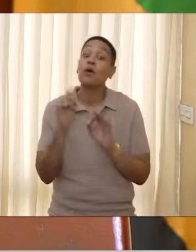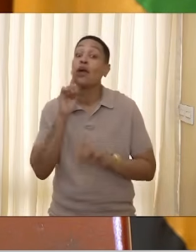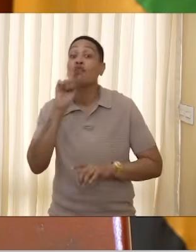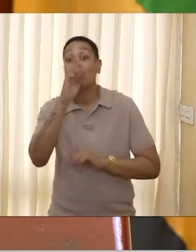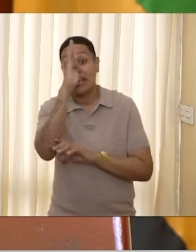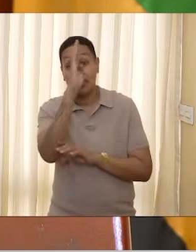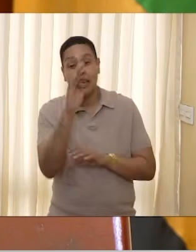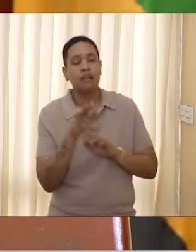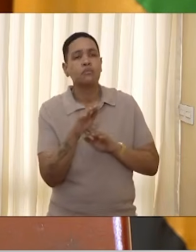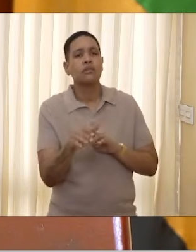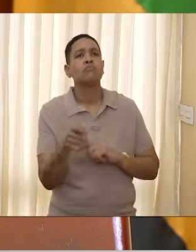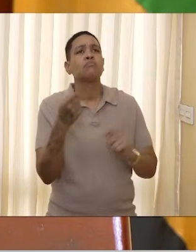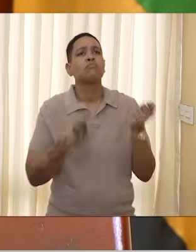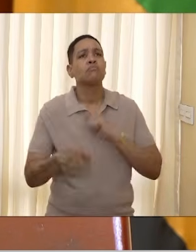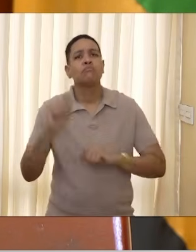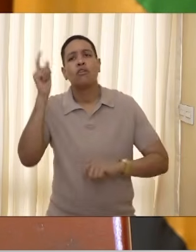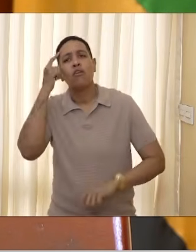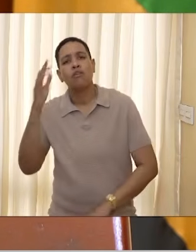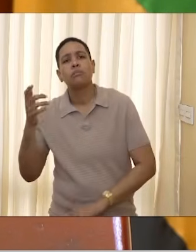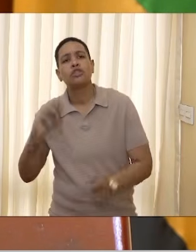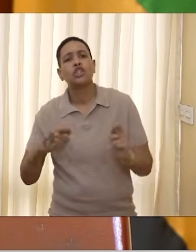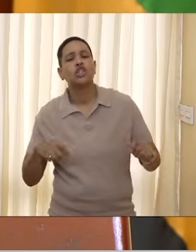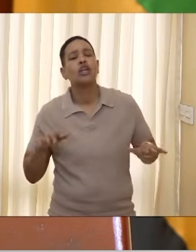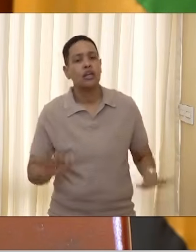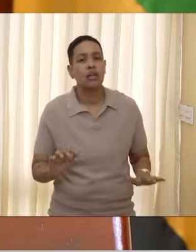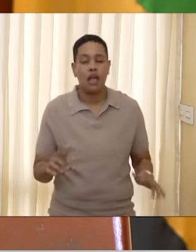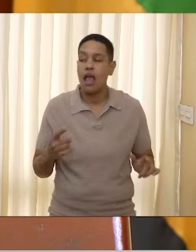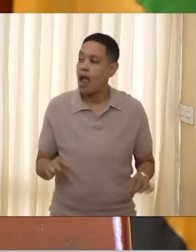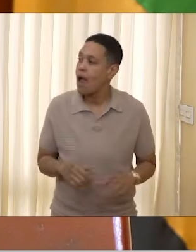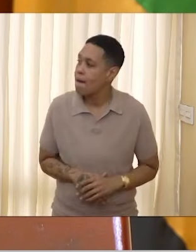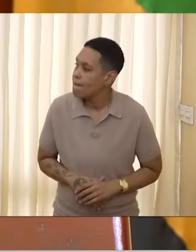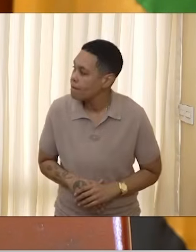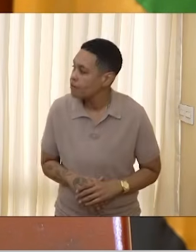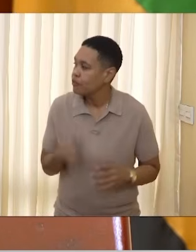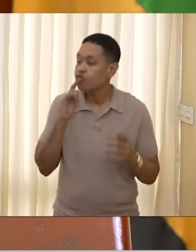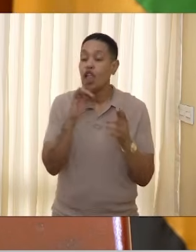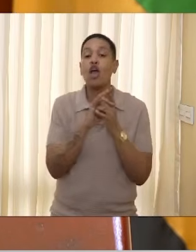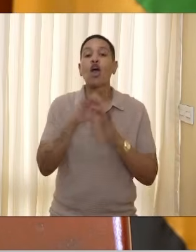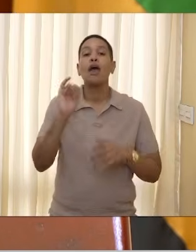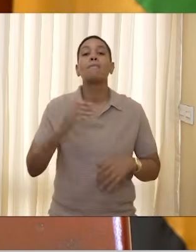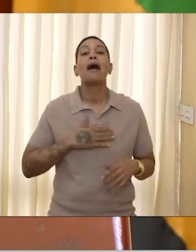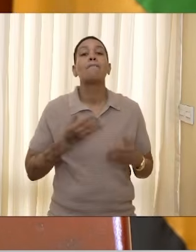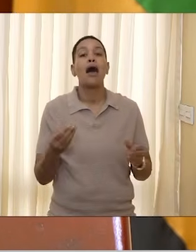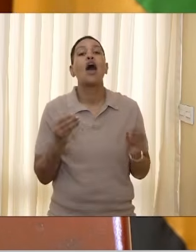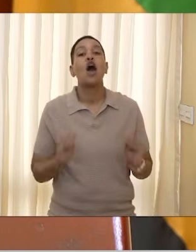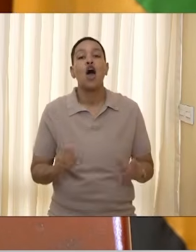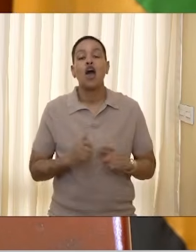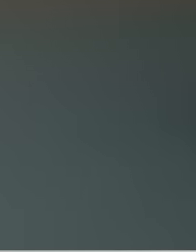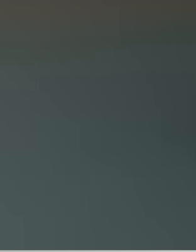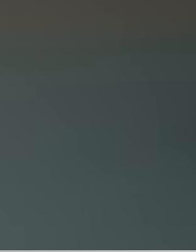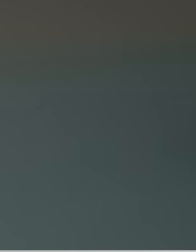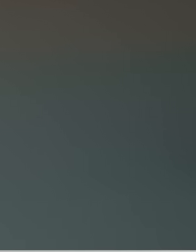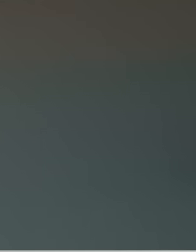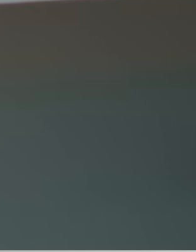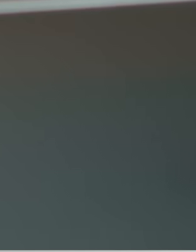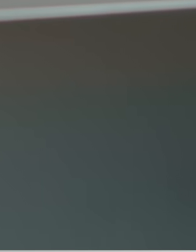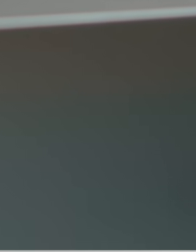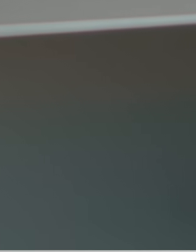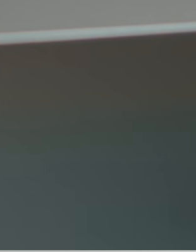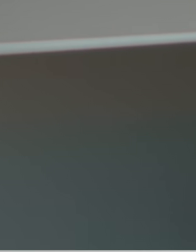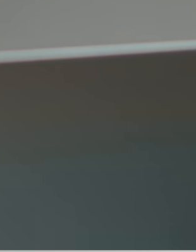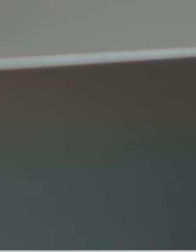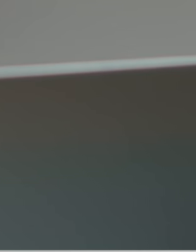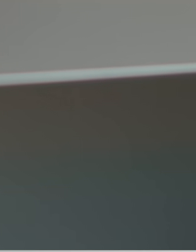public sector transformation program. She says with this move, citizens can now complete official forms